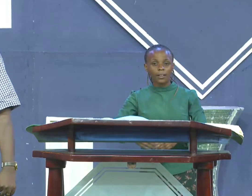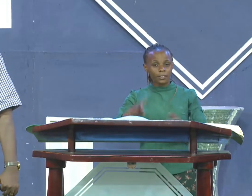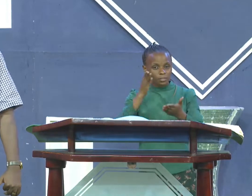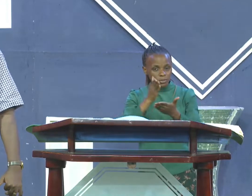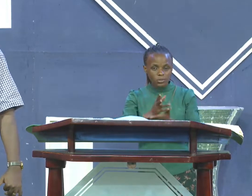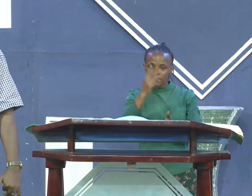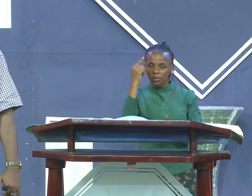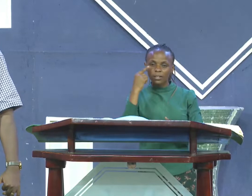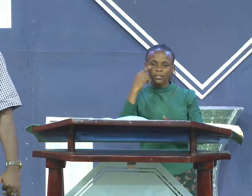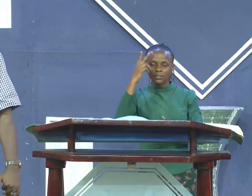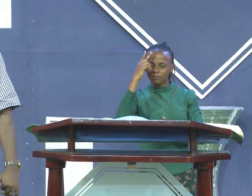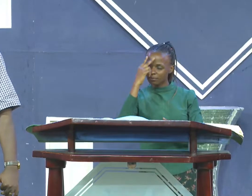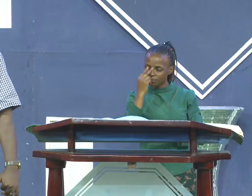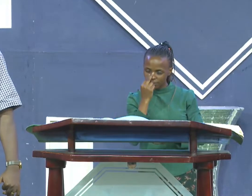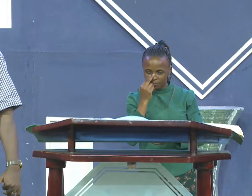sight.